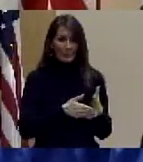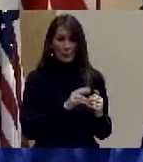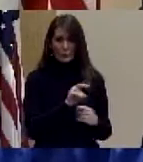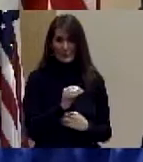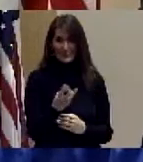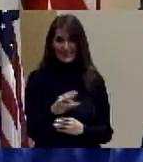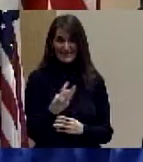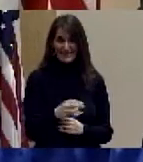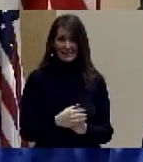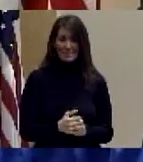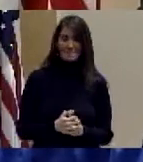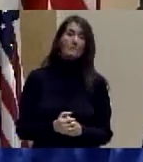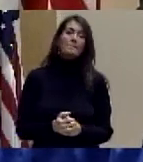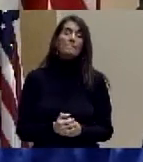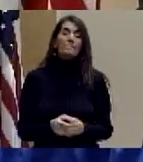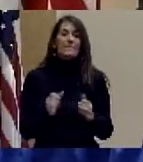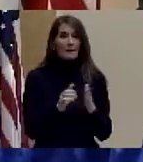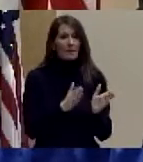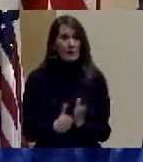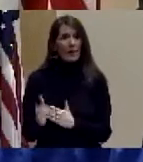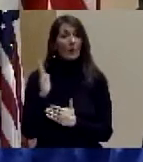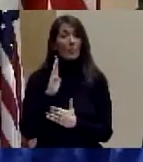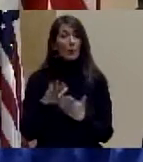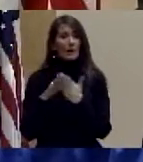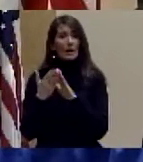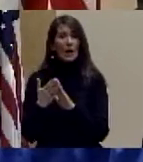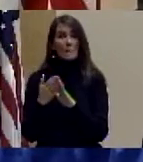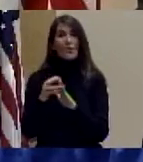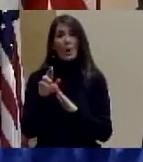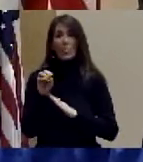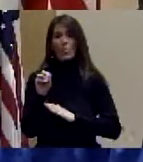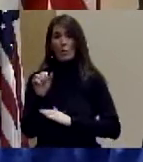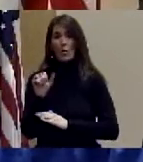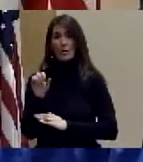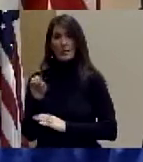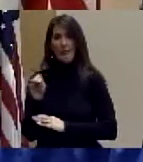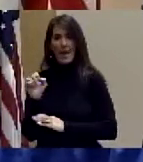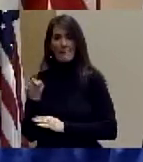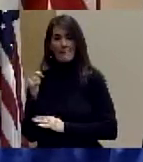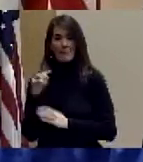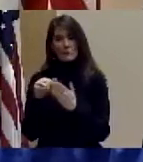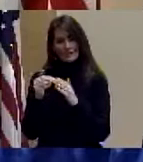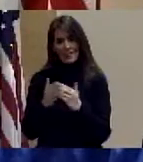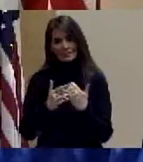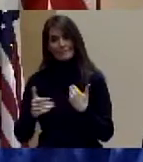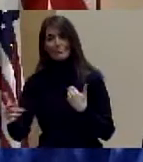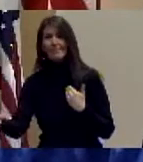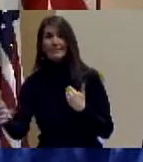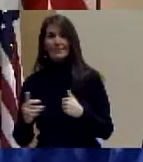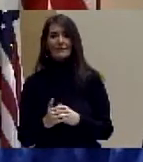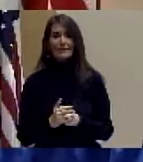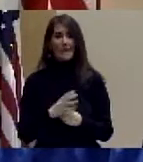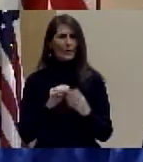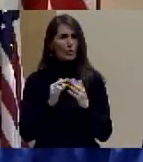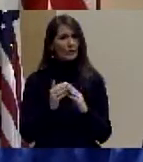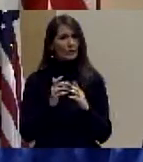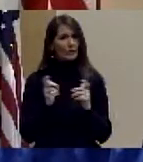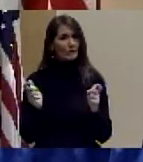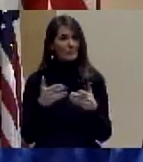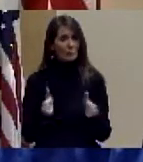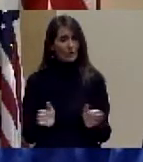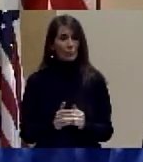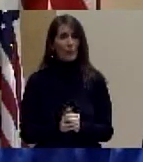2016. That plan will be a roadmap for town government and for the community at large as we make long-range